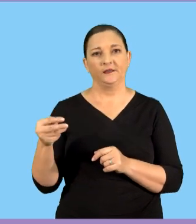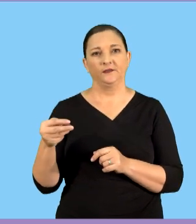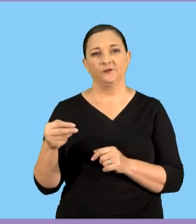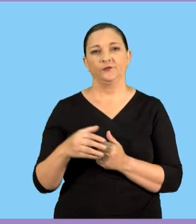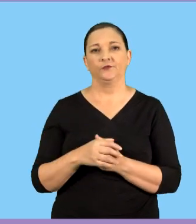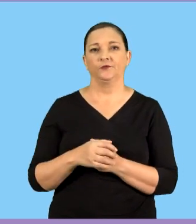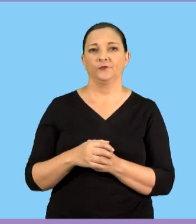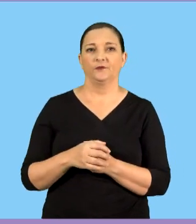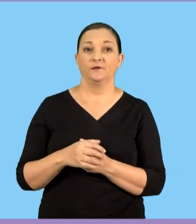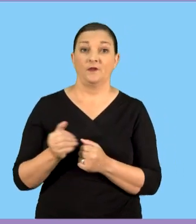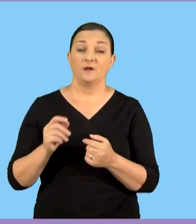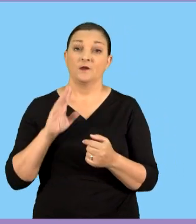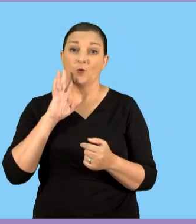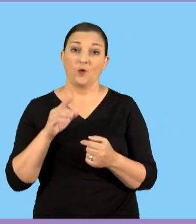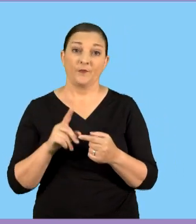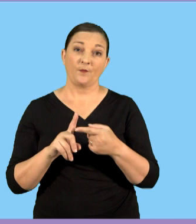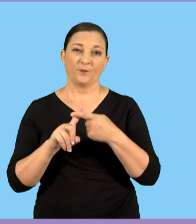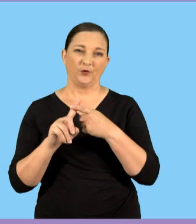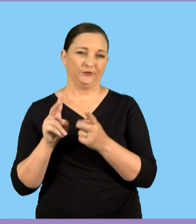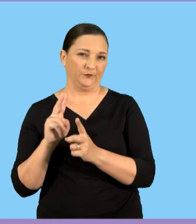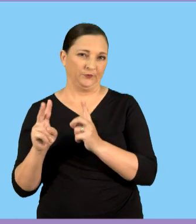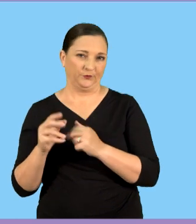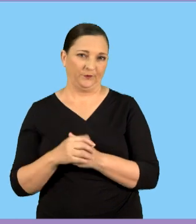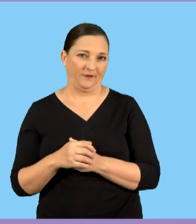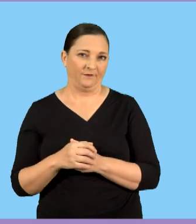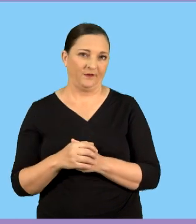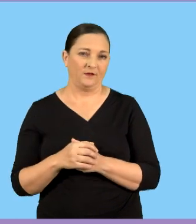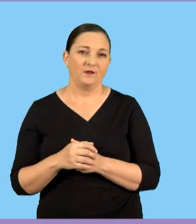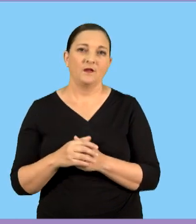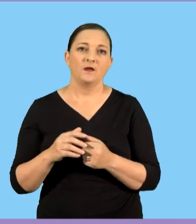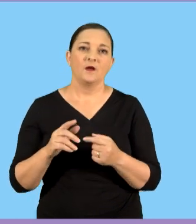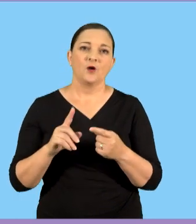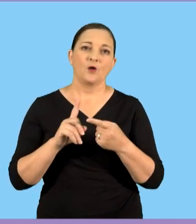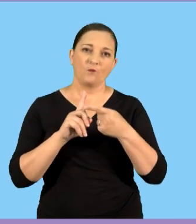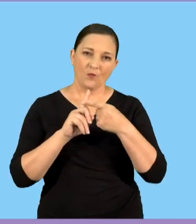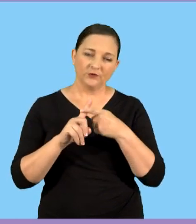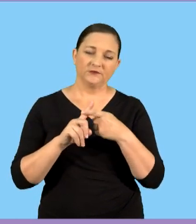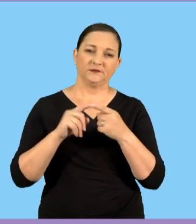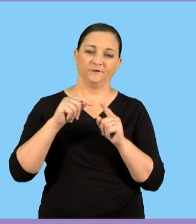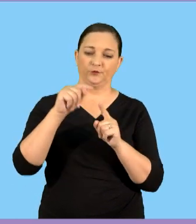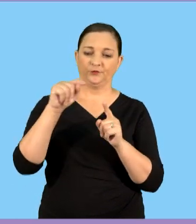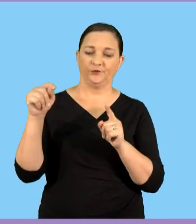144, and that answer is going to be a positive 12. Positive square root is